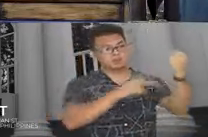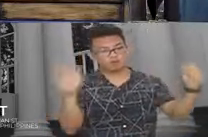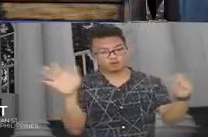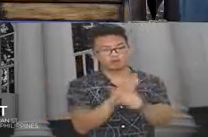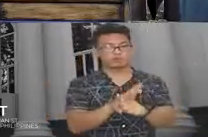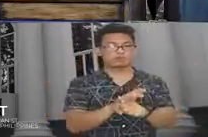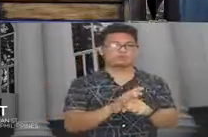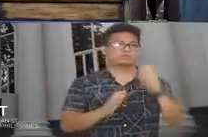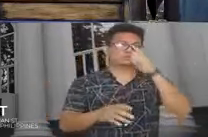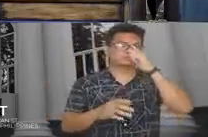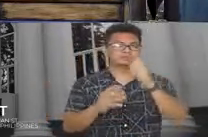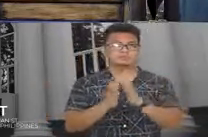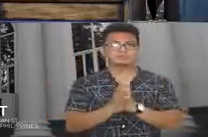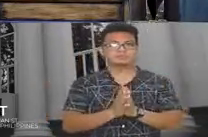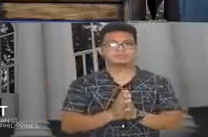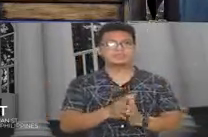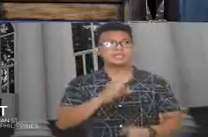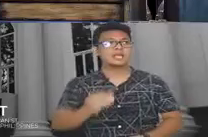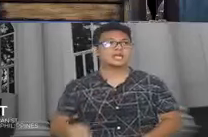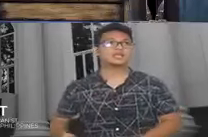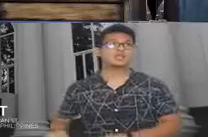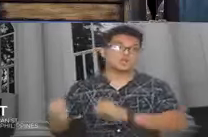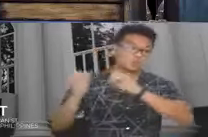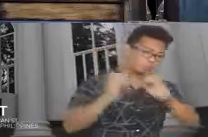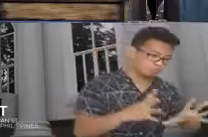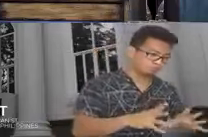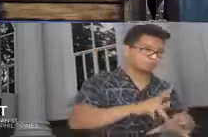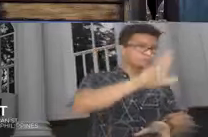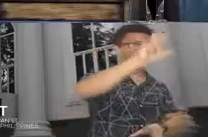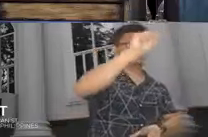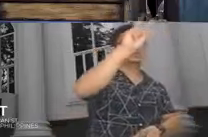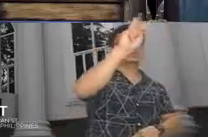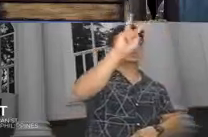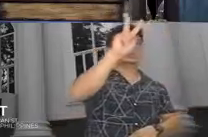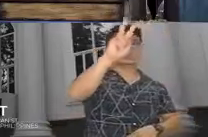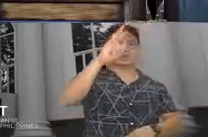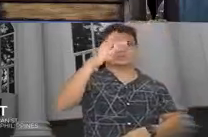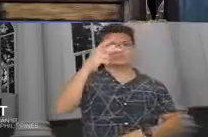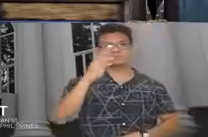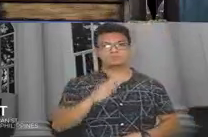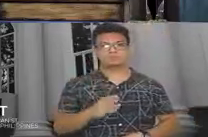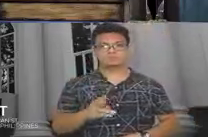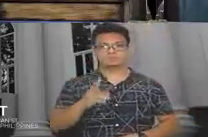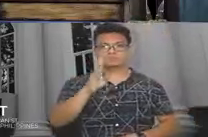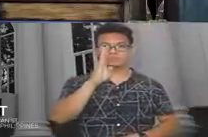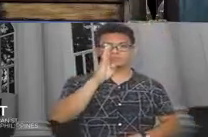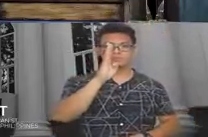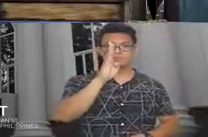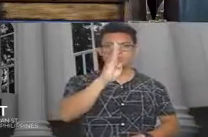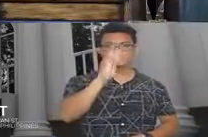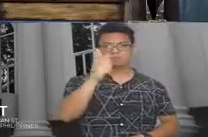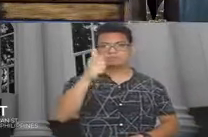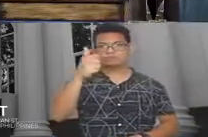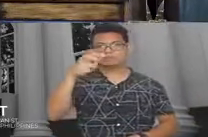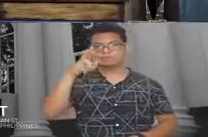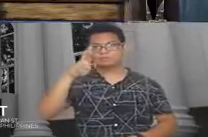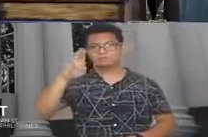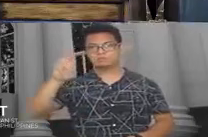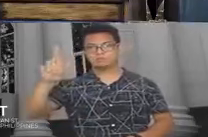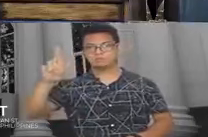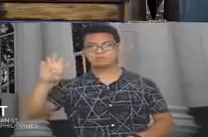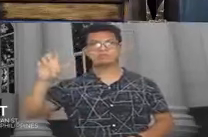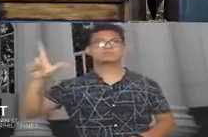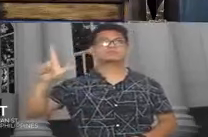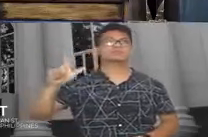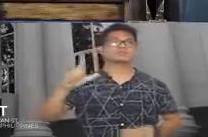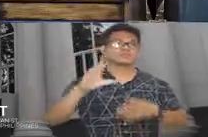Four barrels times three? 12 barrels good. So the trench was